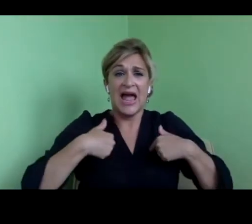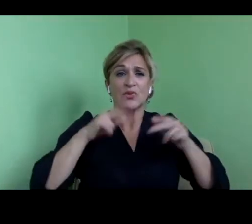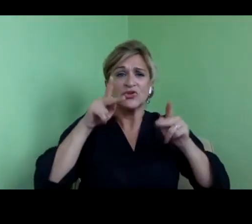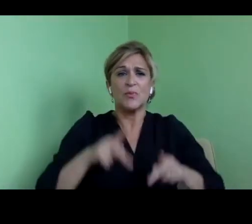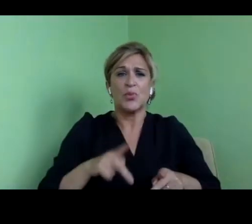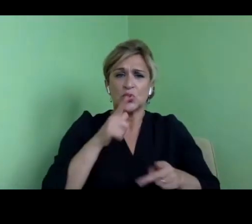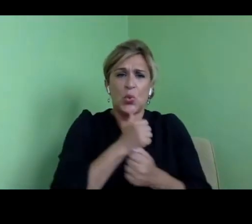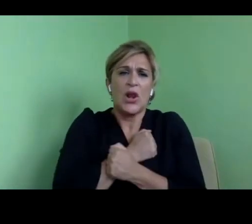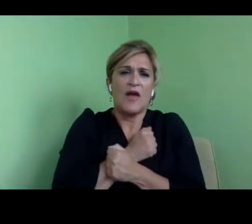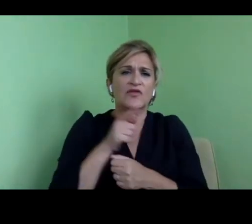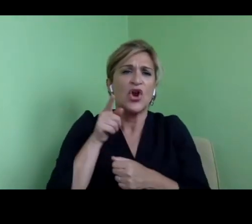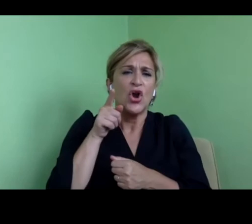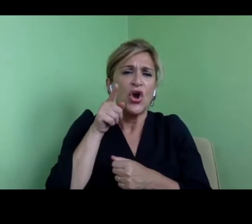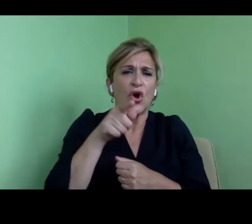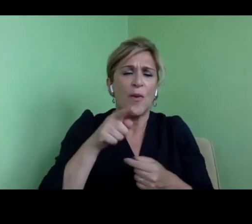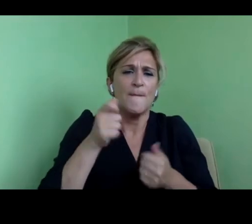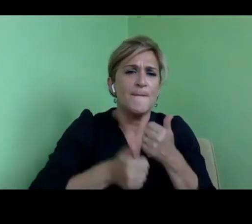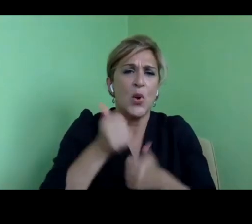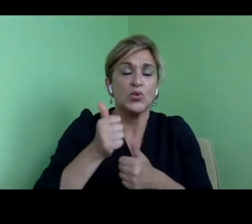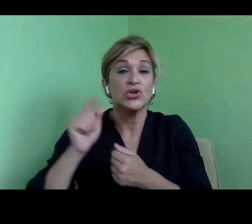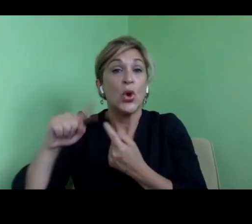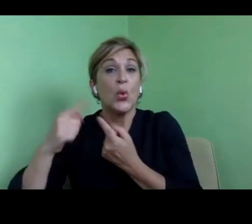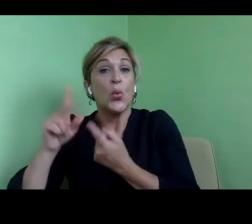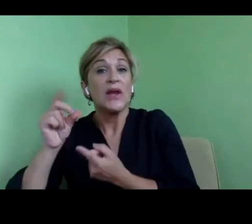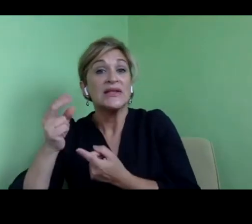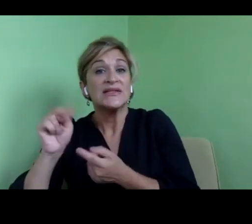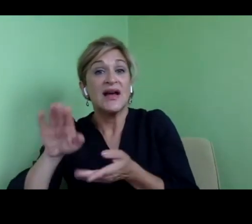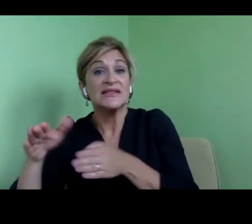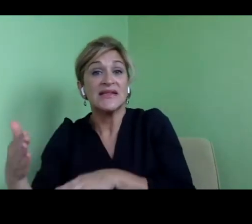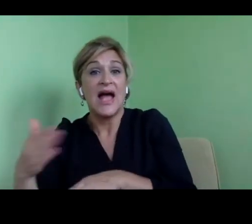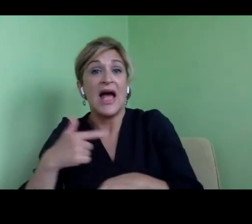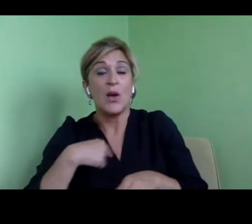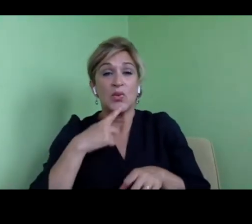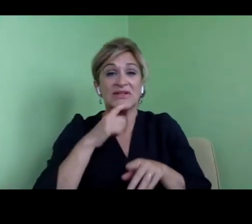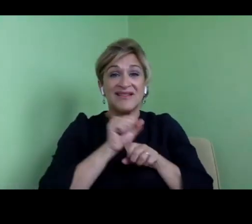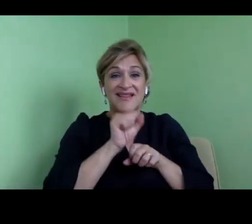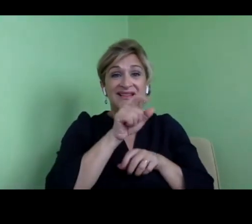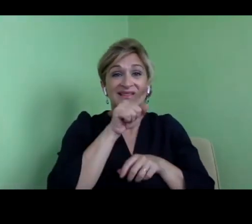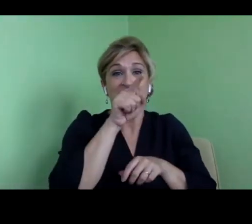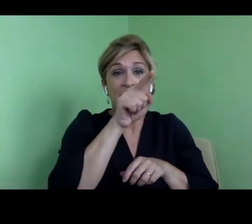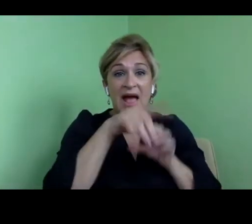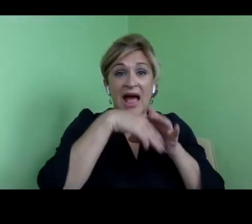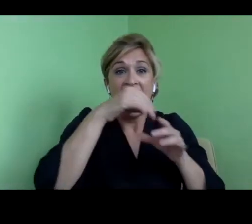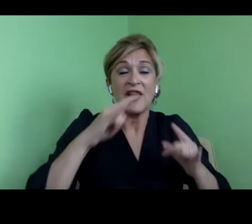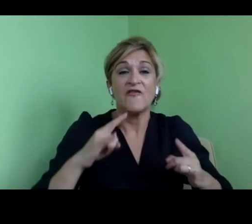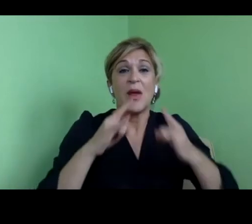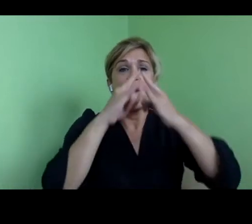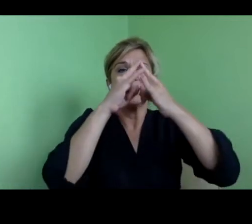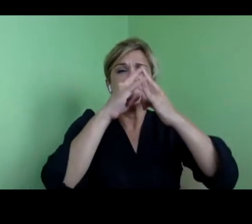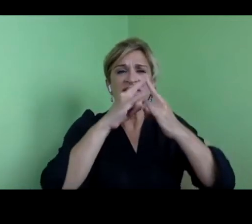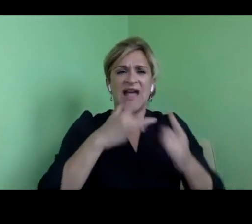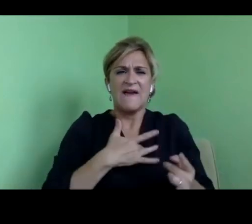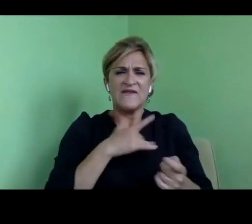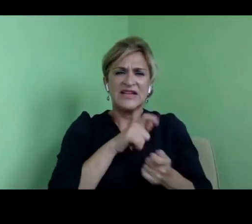her most. When Dawn died, I was on a hilltop outside of Paris. Like a cord cut, I felt the exact moment